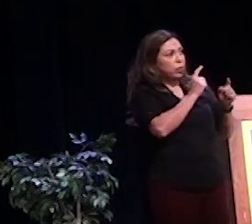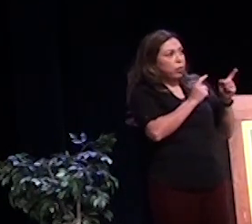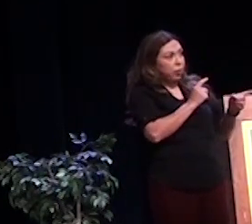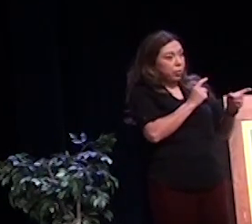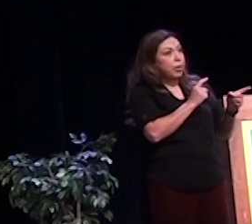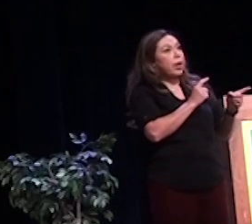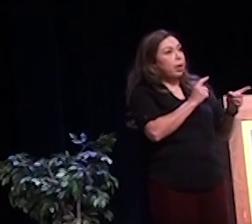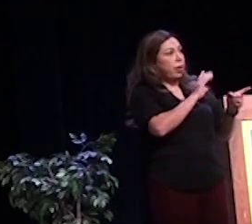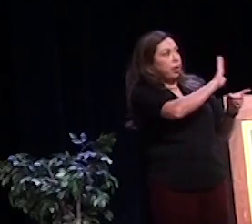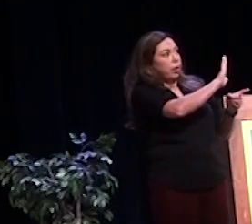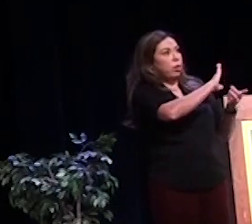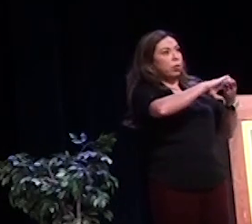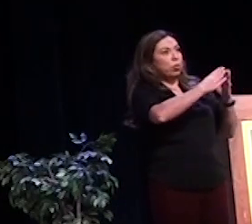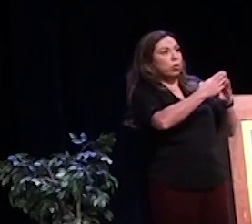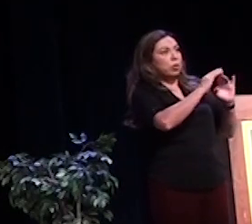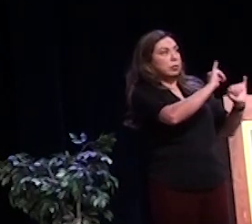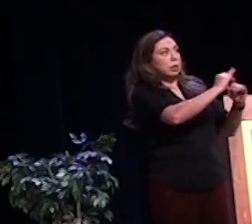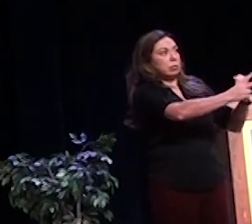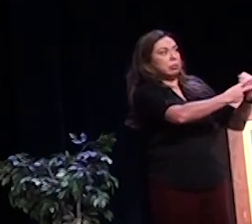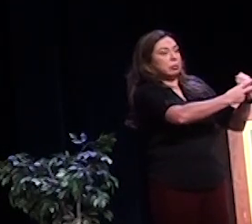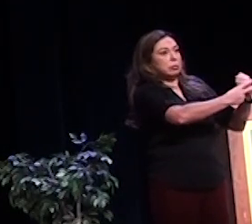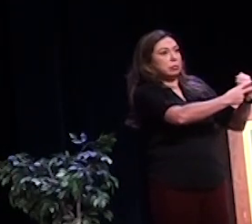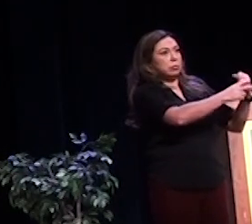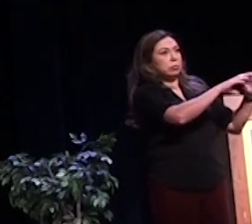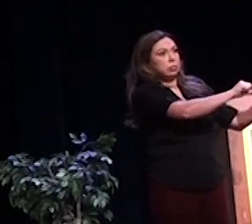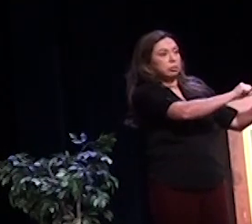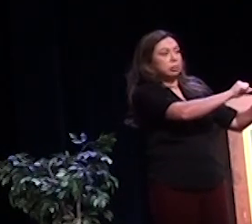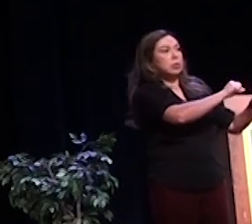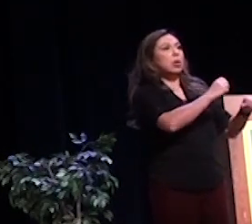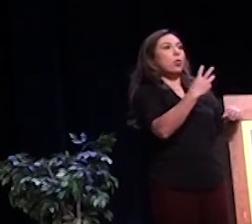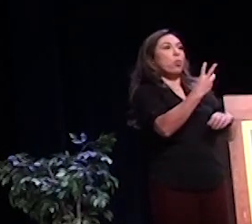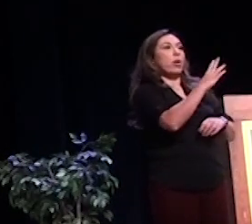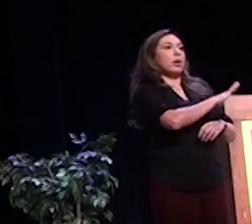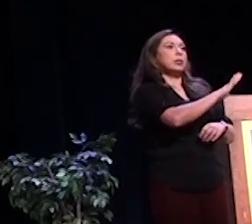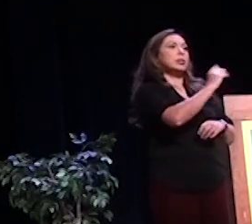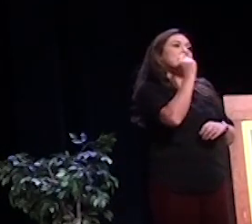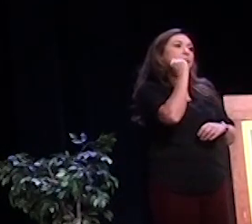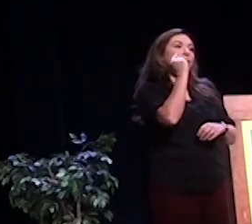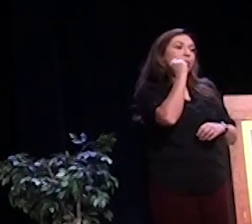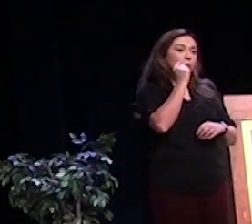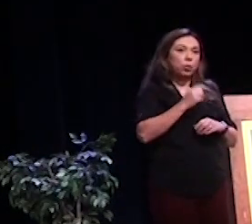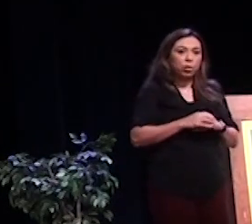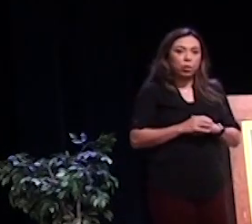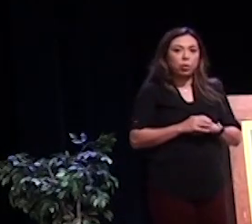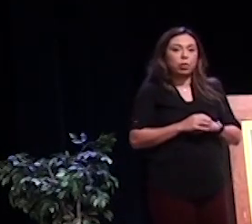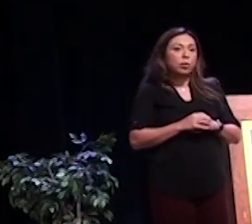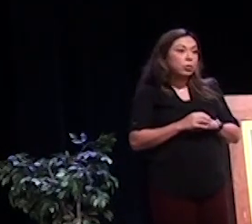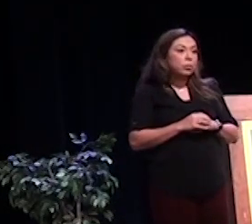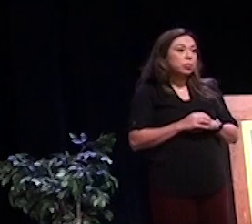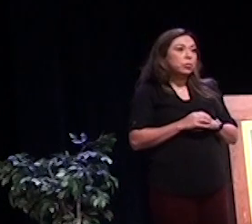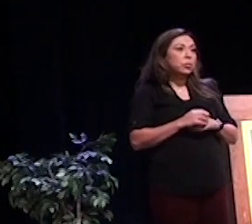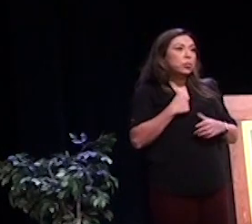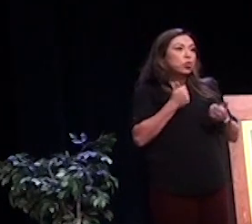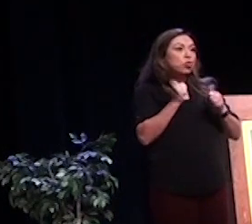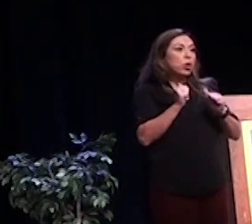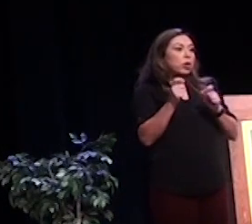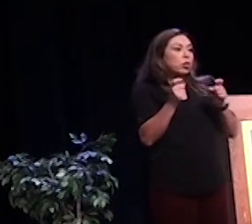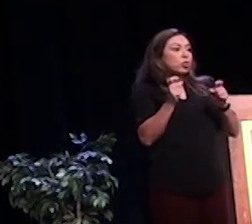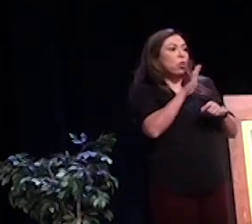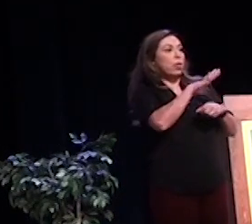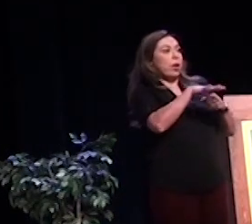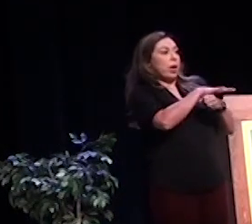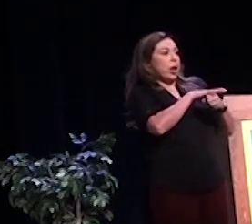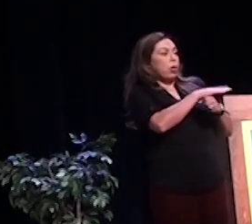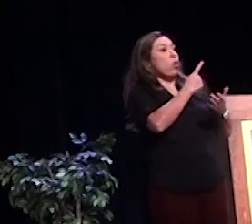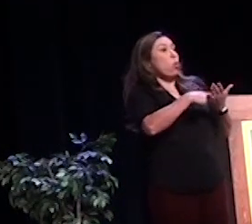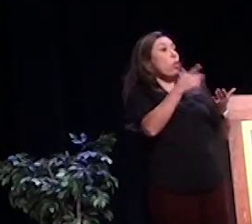stays preserved. And so this is the goal, to make sure that we're preserving the west side of San Antonio, stopping gentrification, and kind of controlling the narrative of